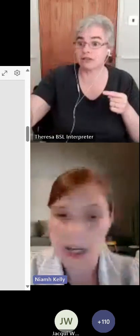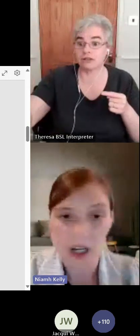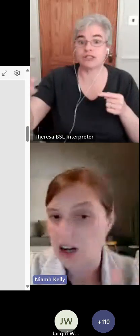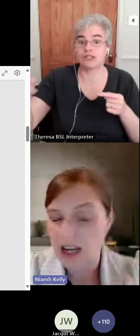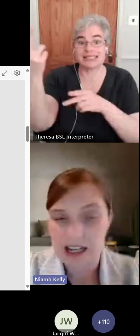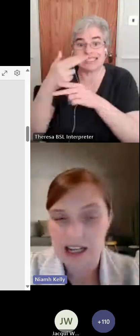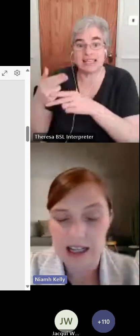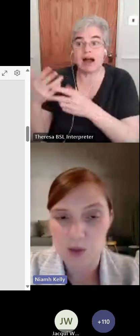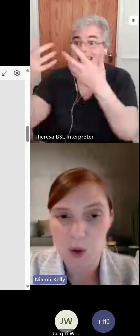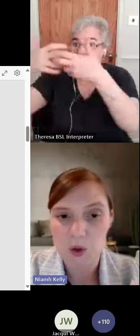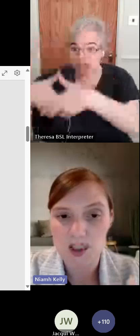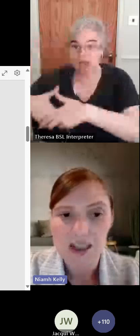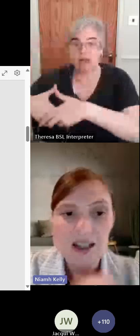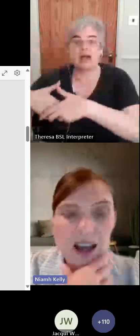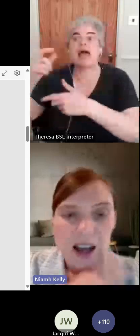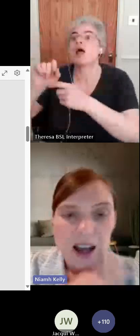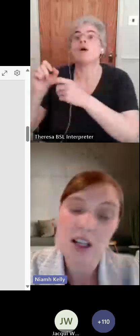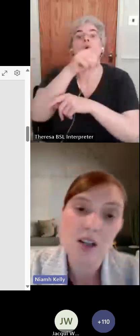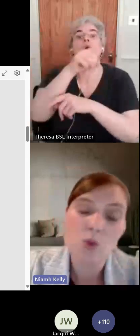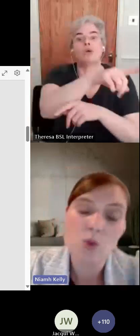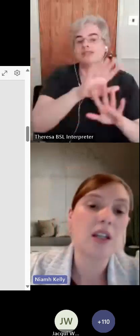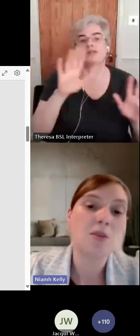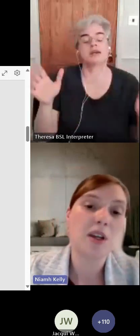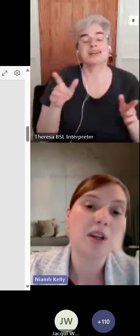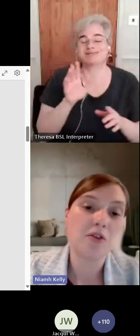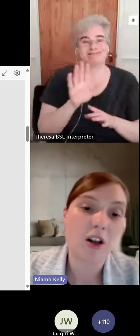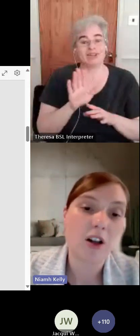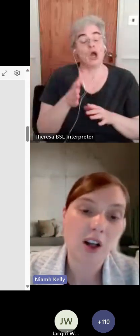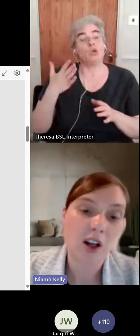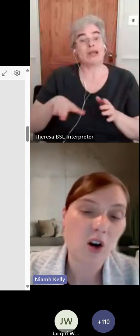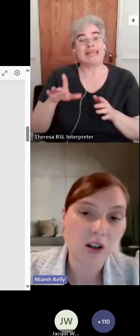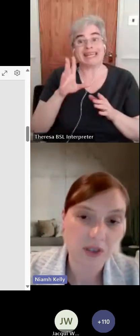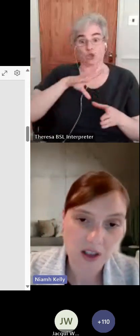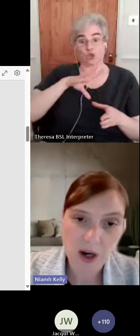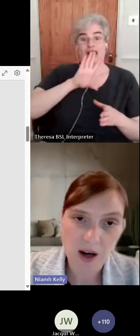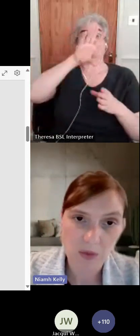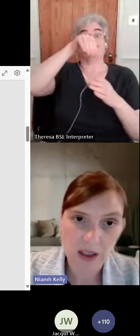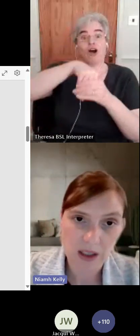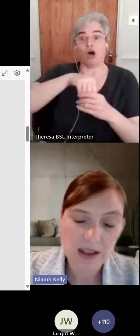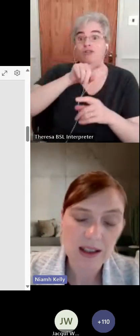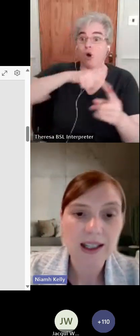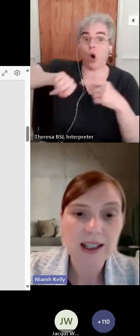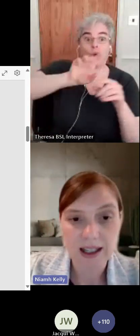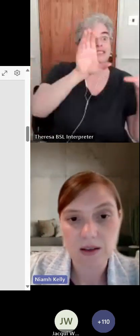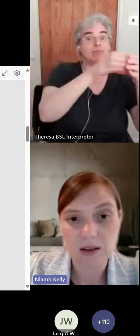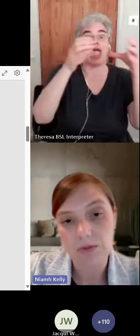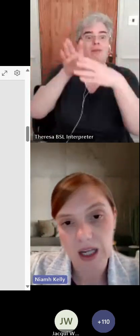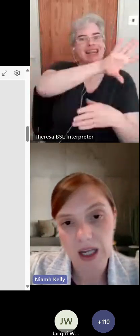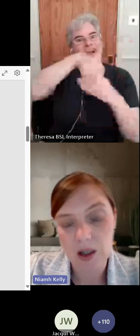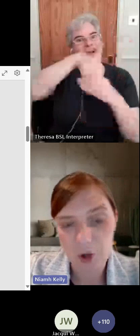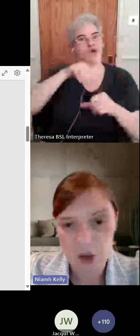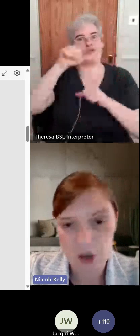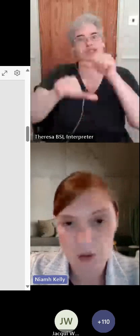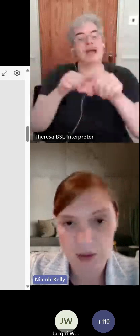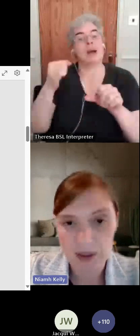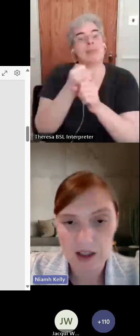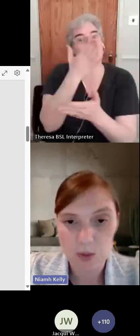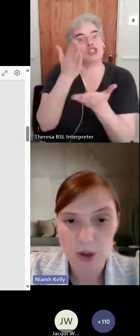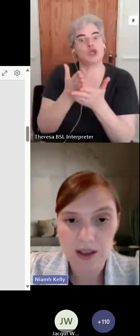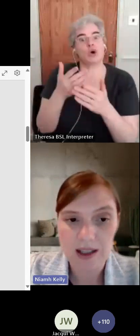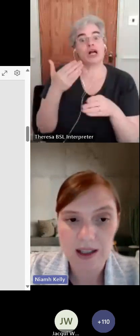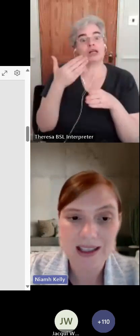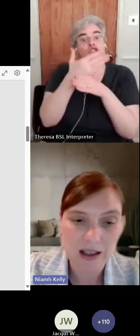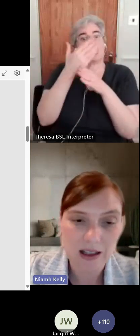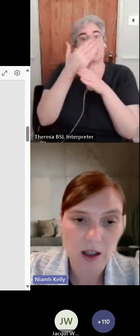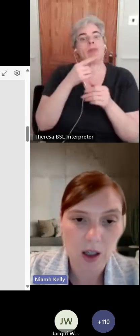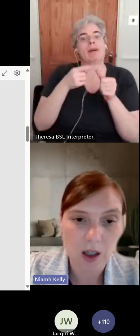design and engineering, and it gets posted. Actually, we need to be involving all of these departments in making sure the job